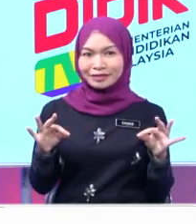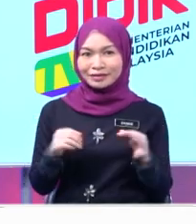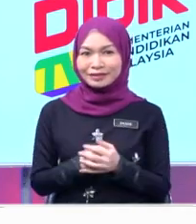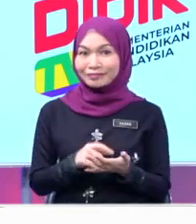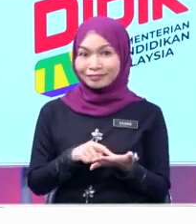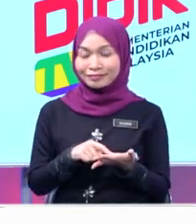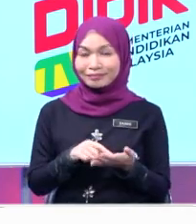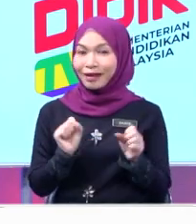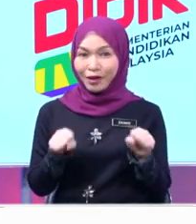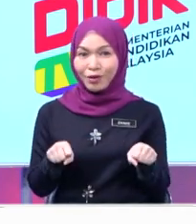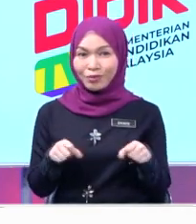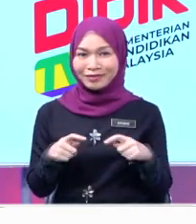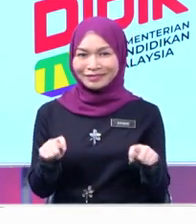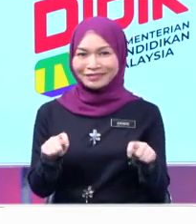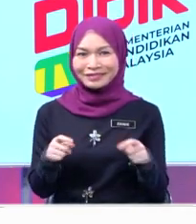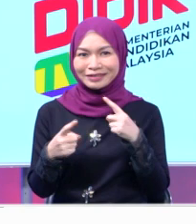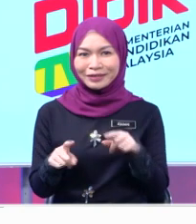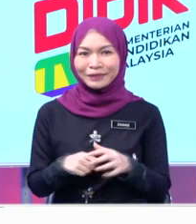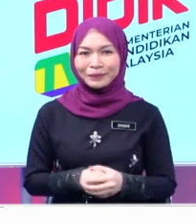Okay. We buy the